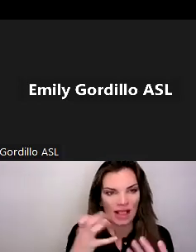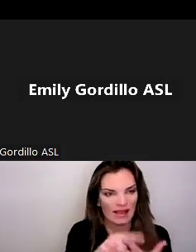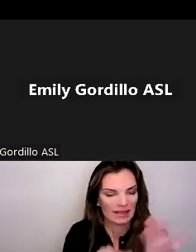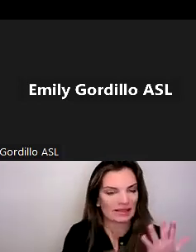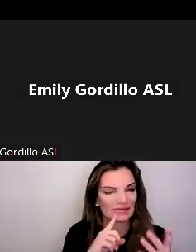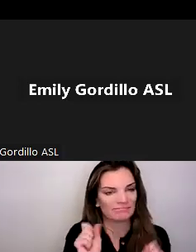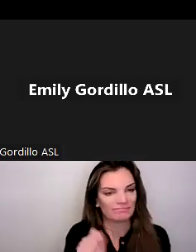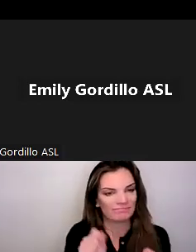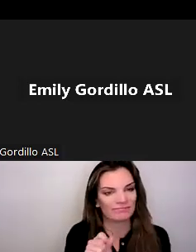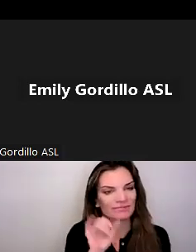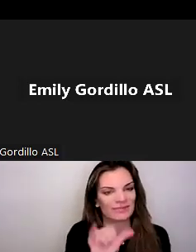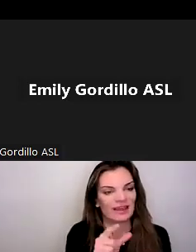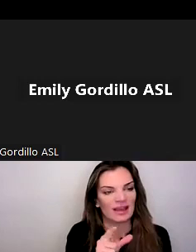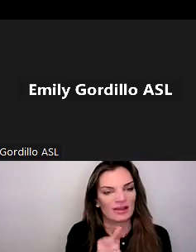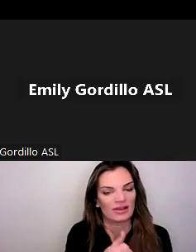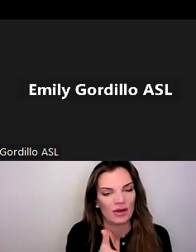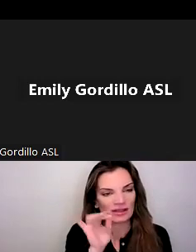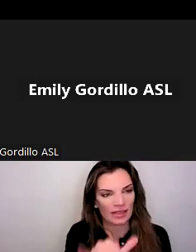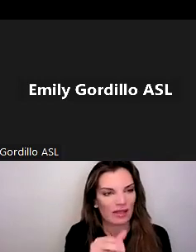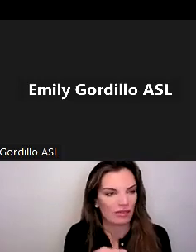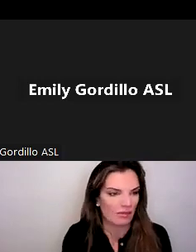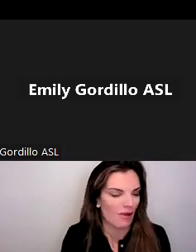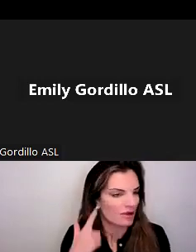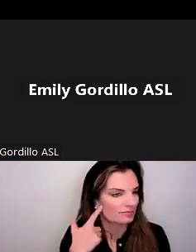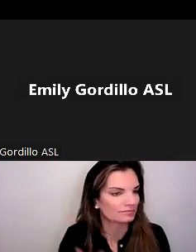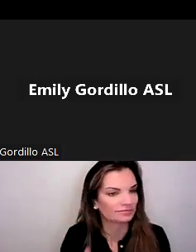could potentially contribute to that conductive loss. Someone could also